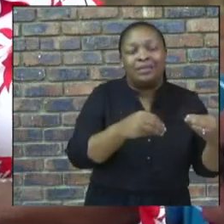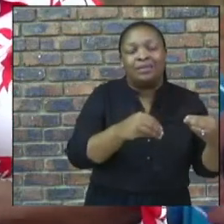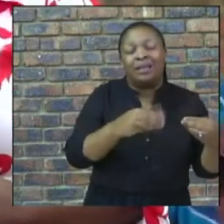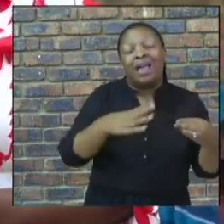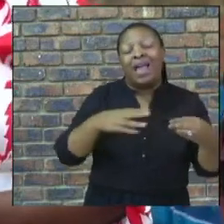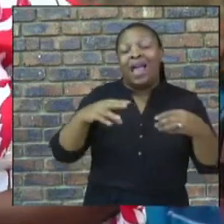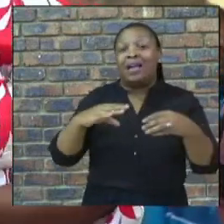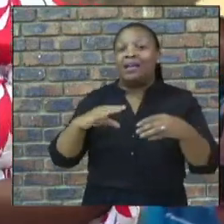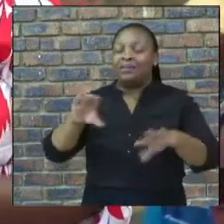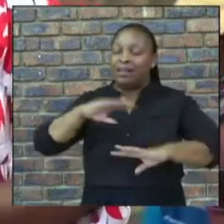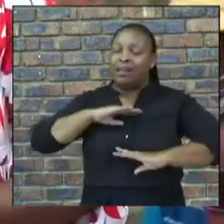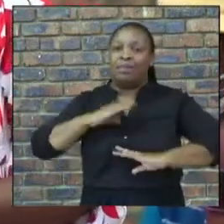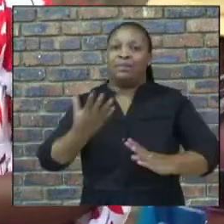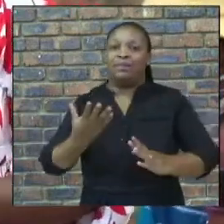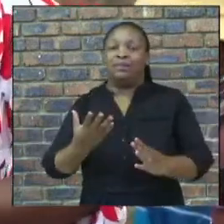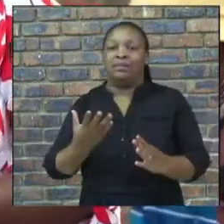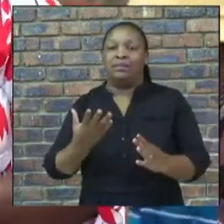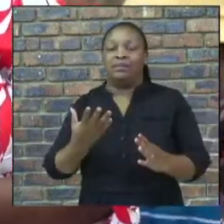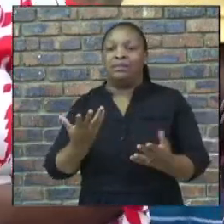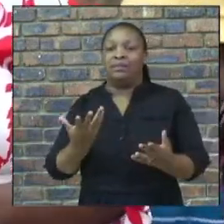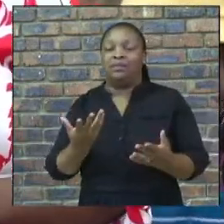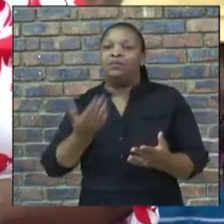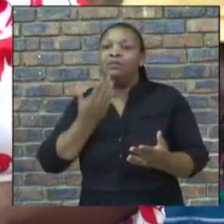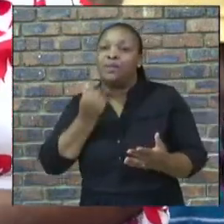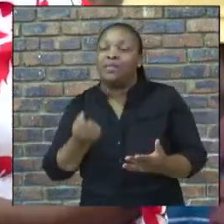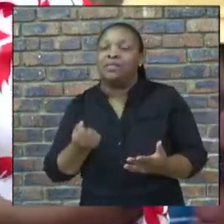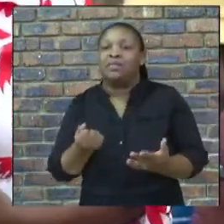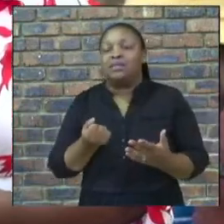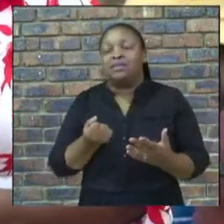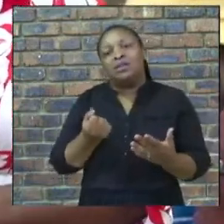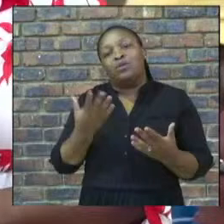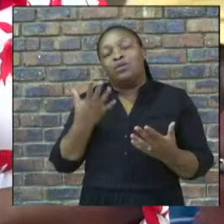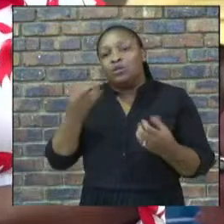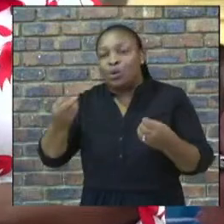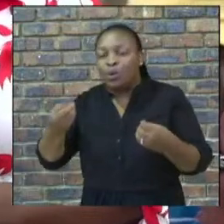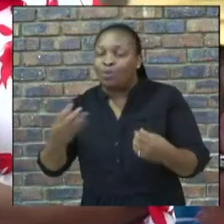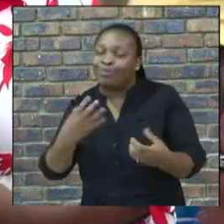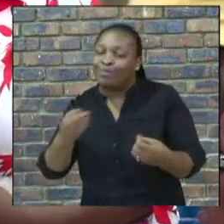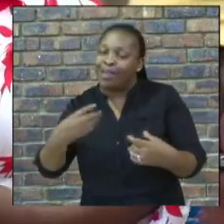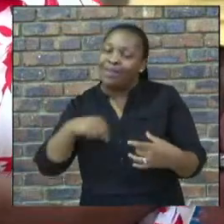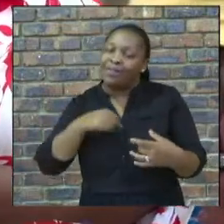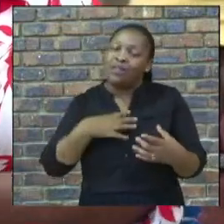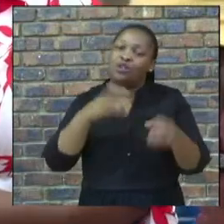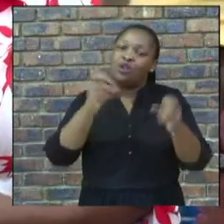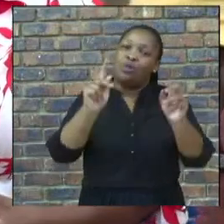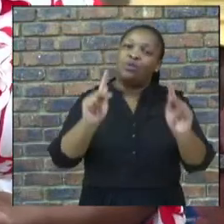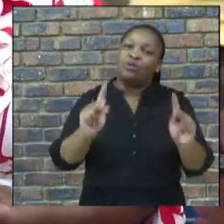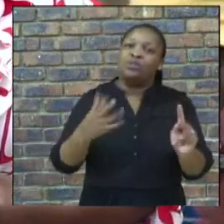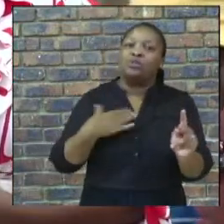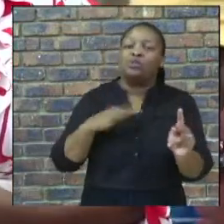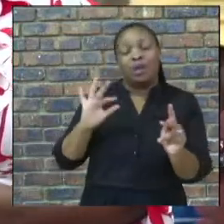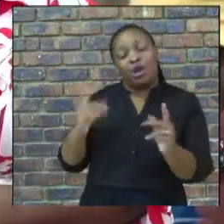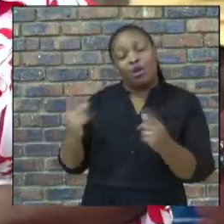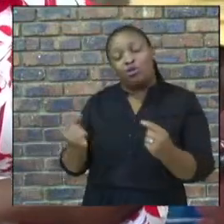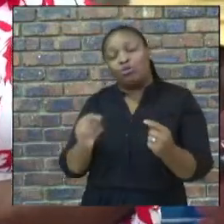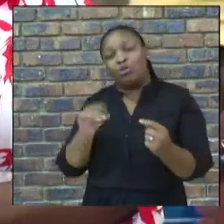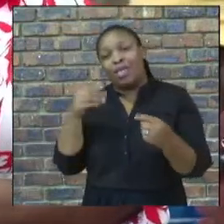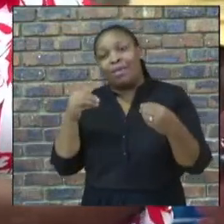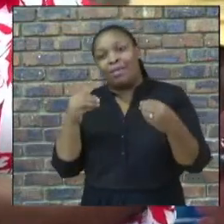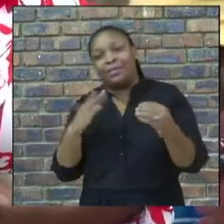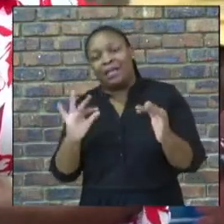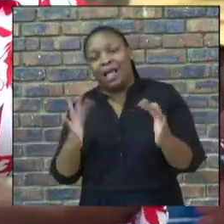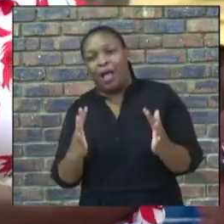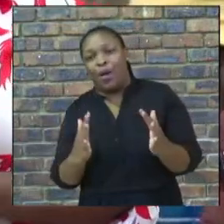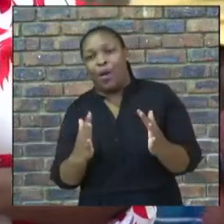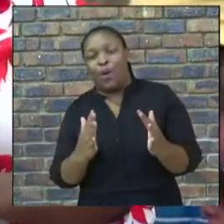kgonagalo or yone phumelela gore o kgone go kry-a opportunity mo go rekiseng yone likhwa ene